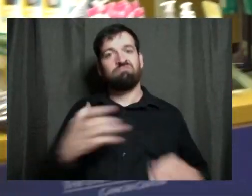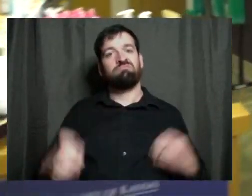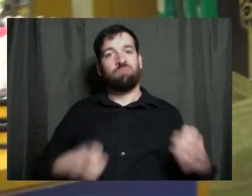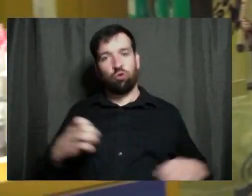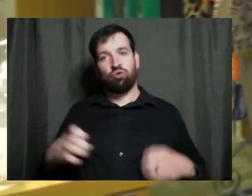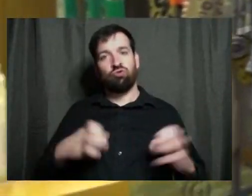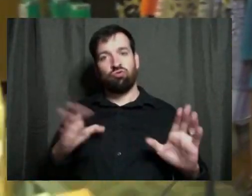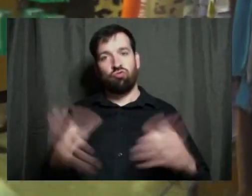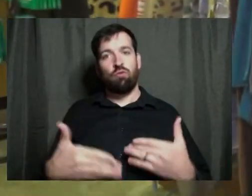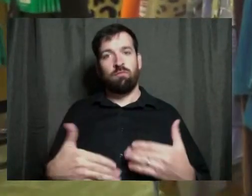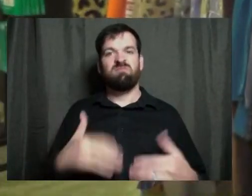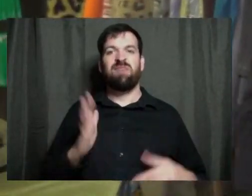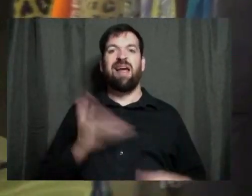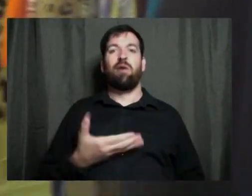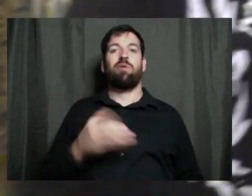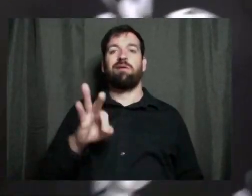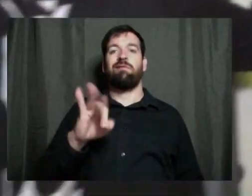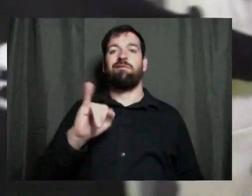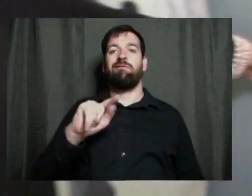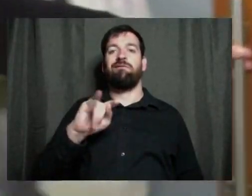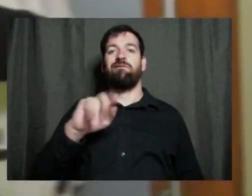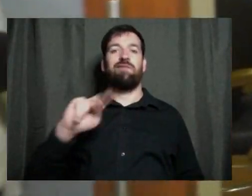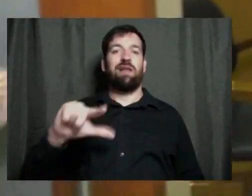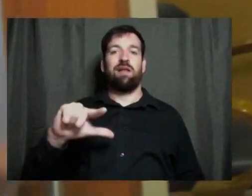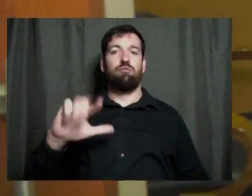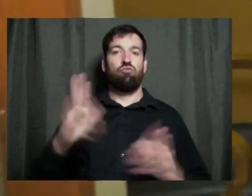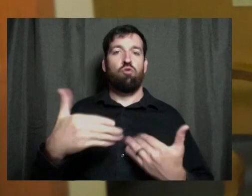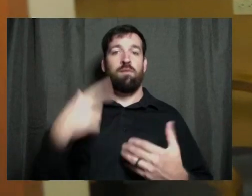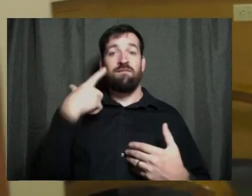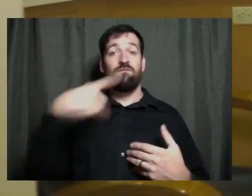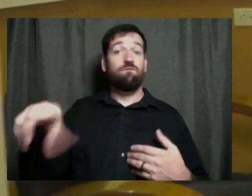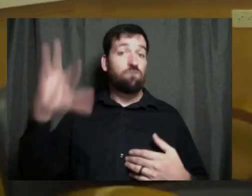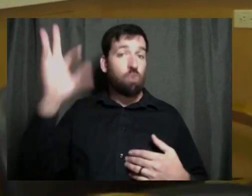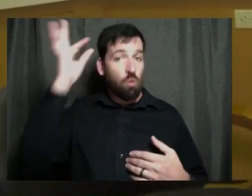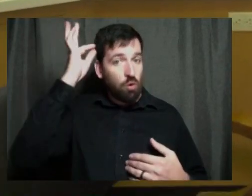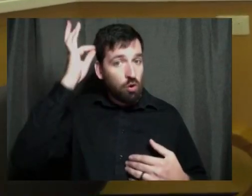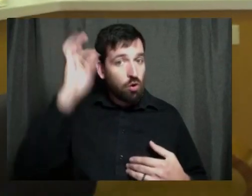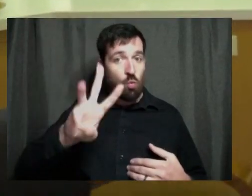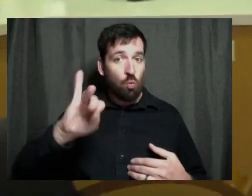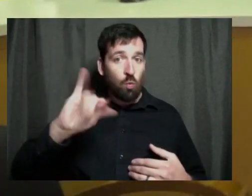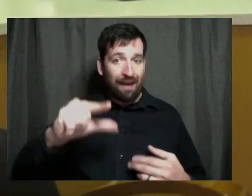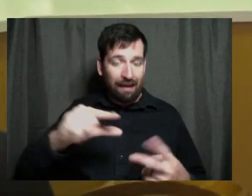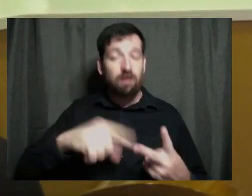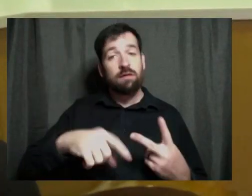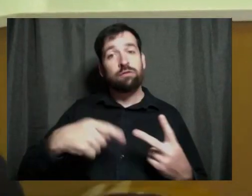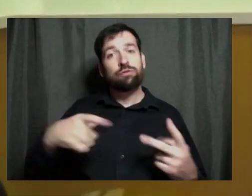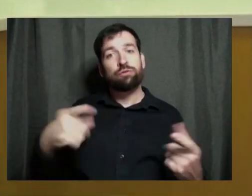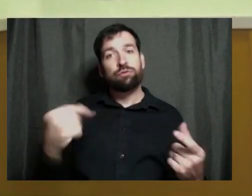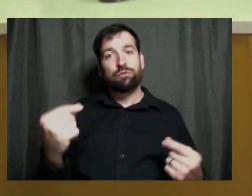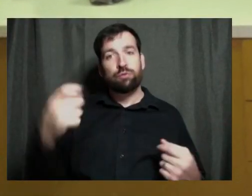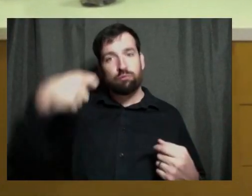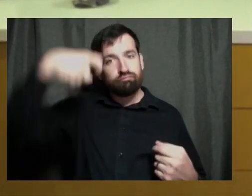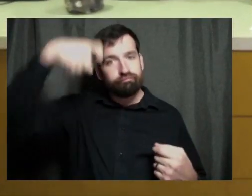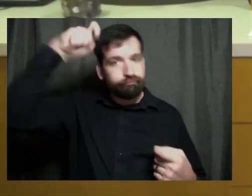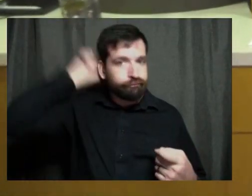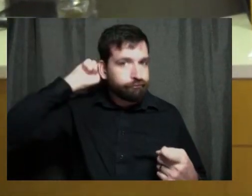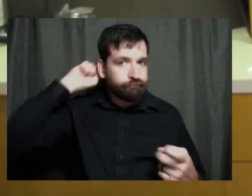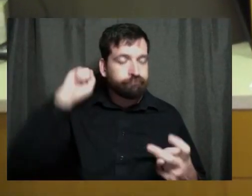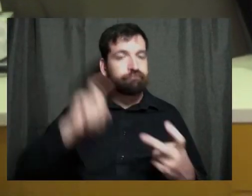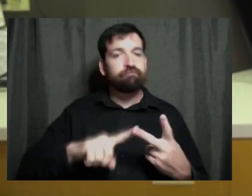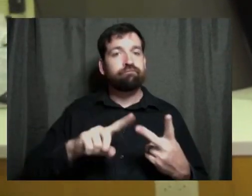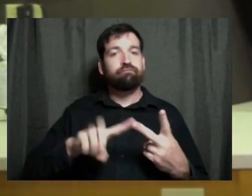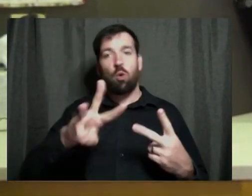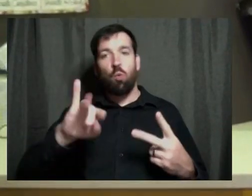fitting room for wigs. We do head shavings, wig fittings. We do a